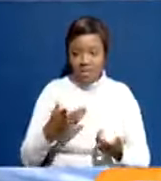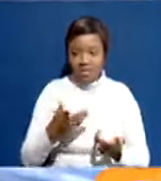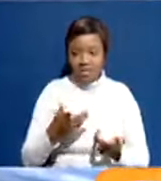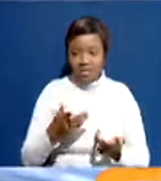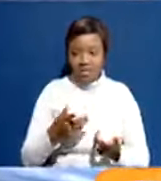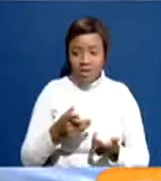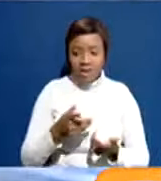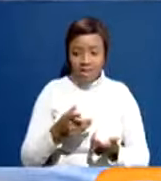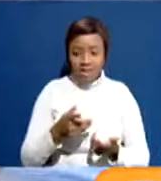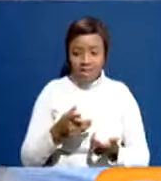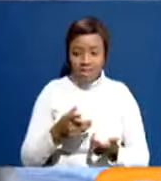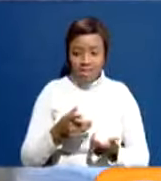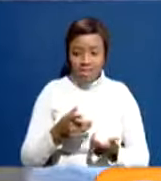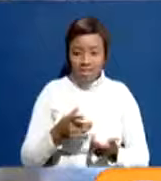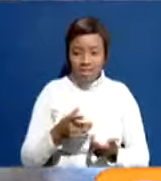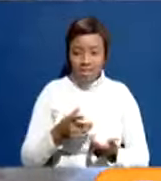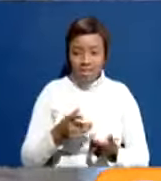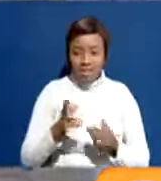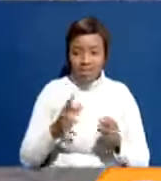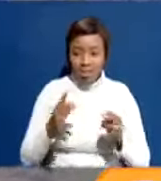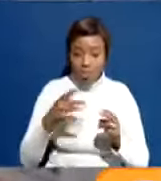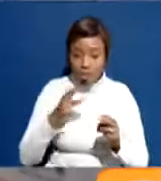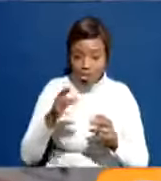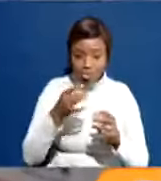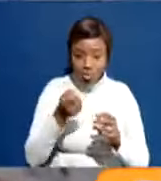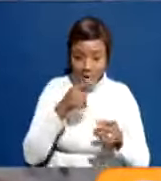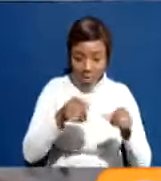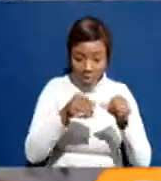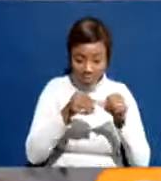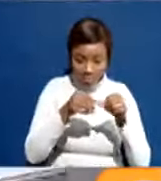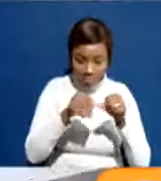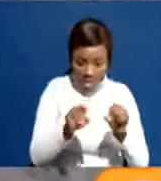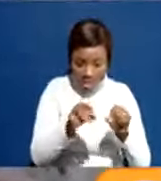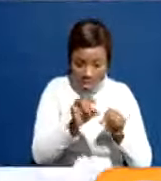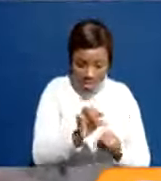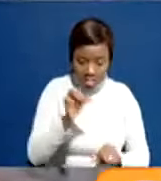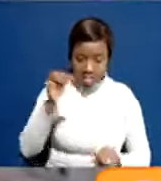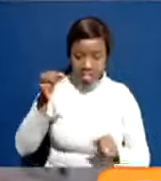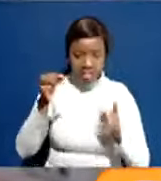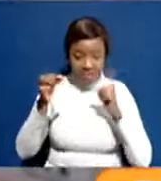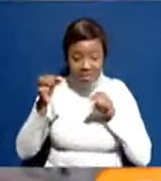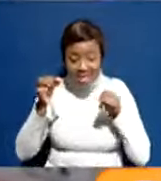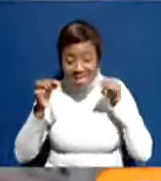patient does, they want, just pop. And he pops it.